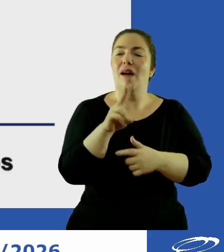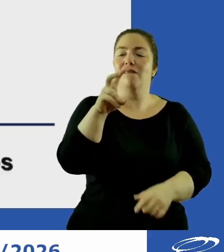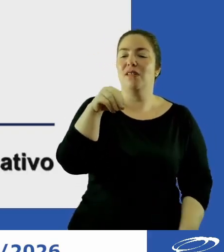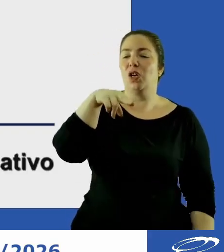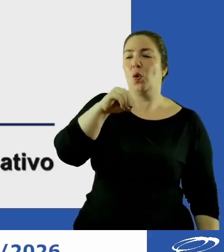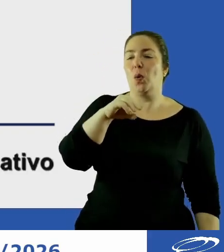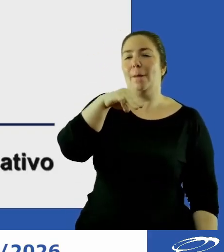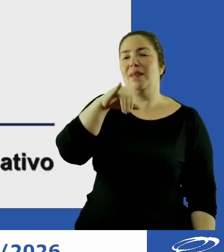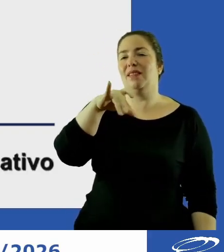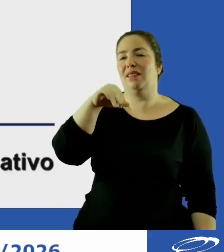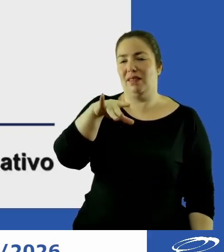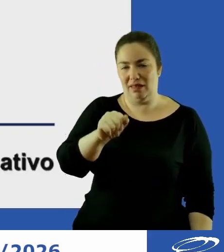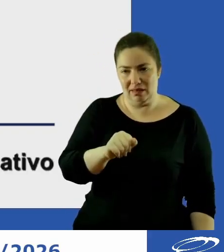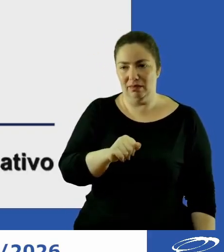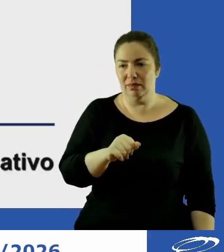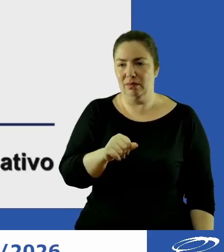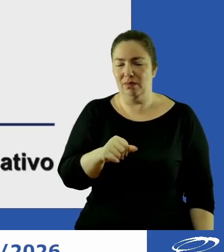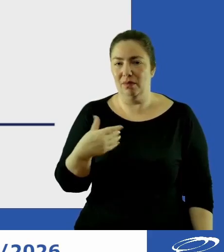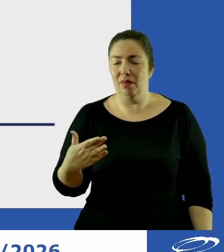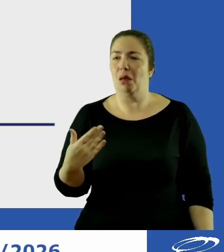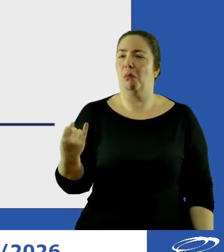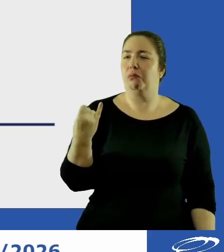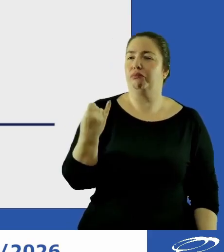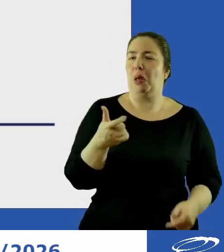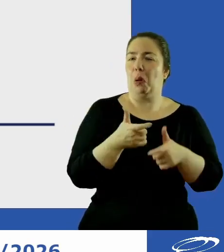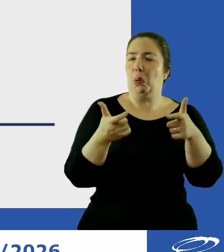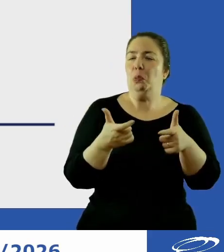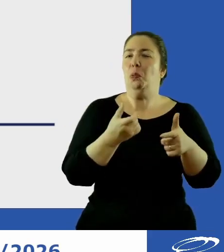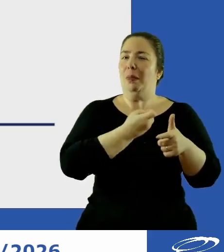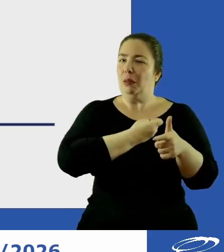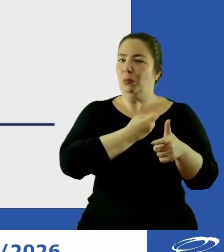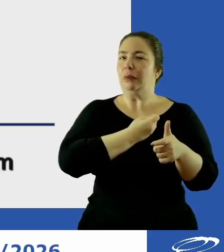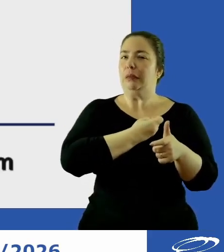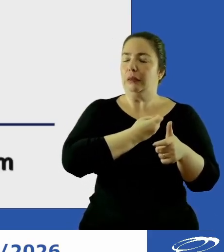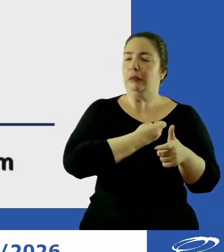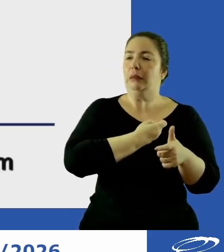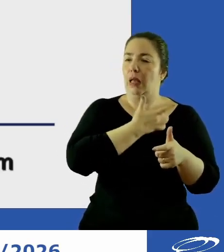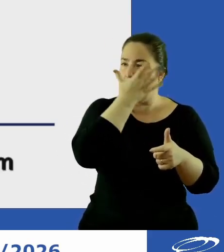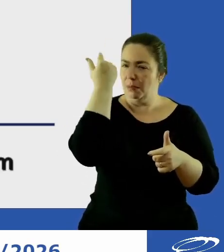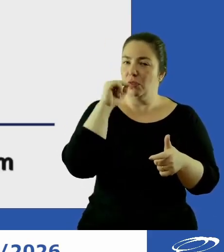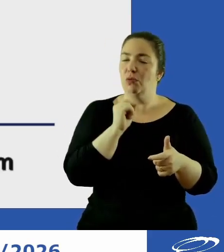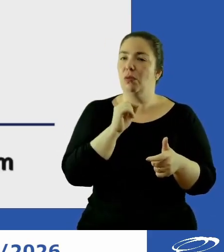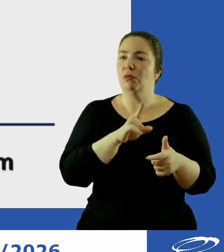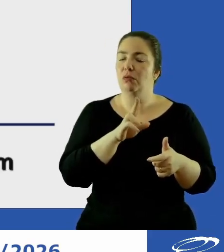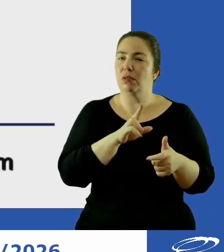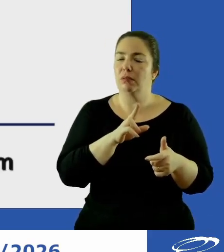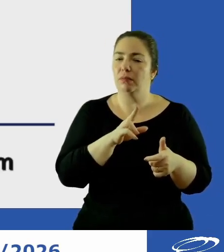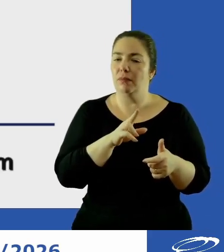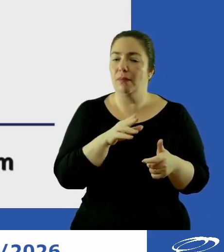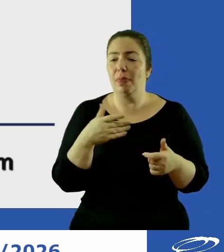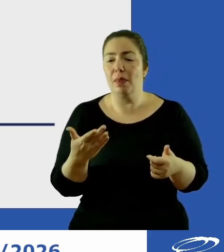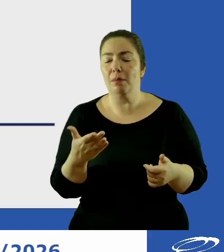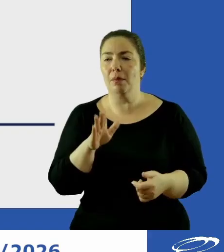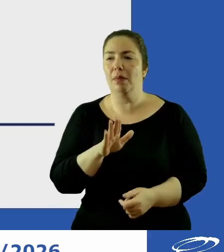joint infections, and there is a significant increase for the management of endocarditis, mainly requiring